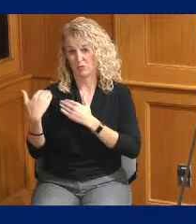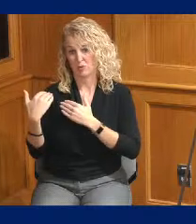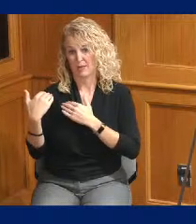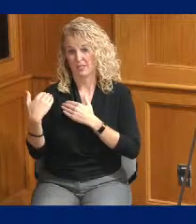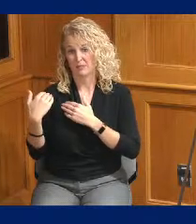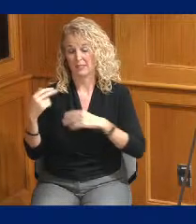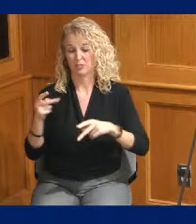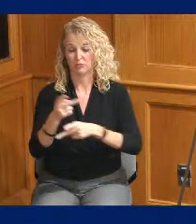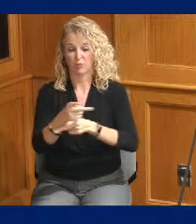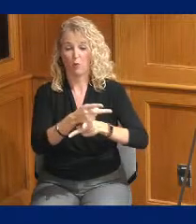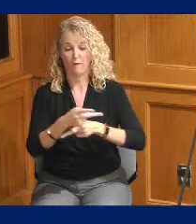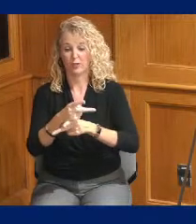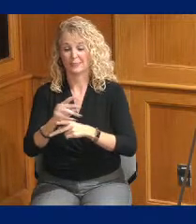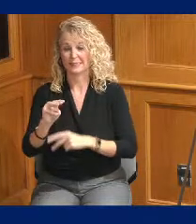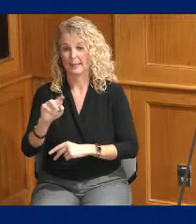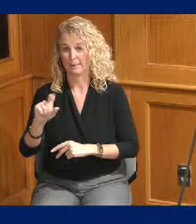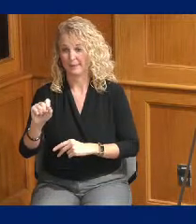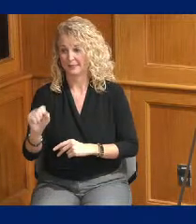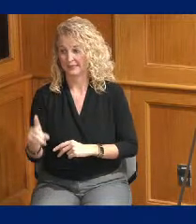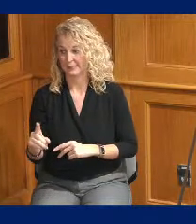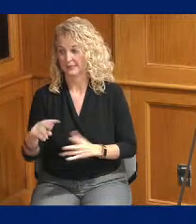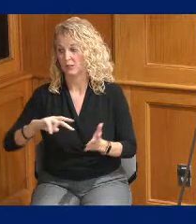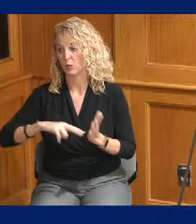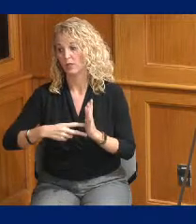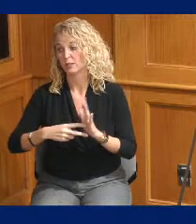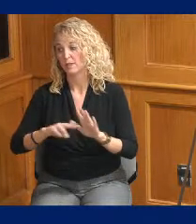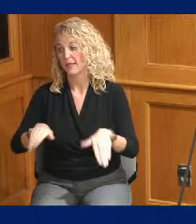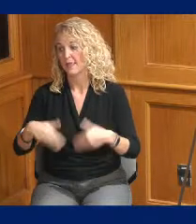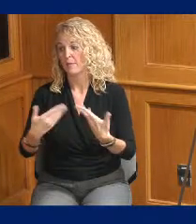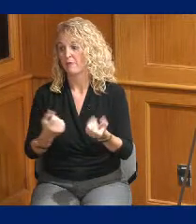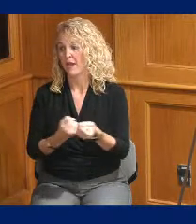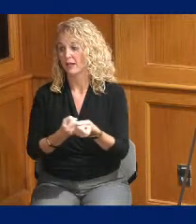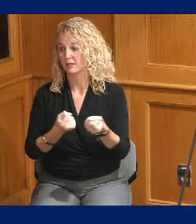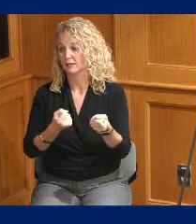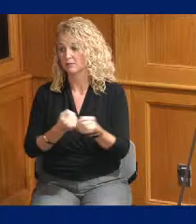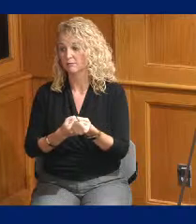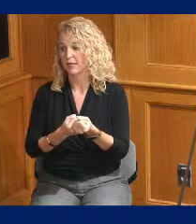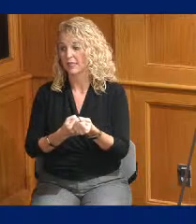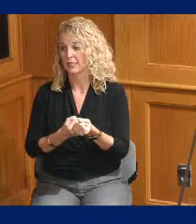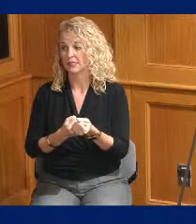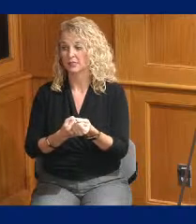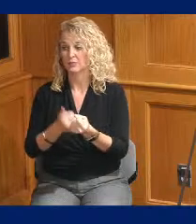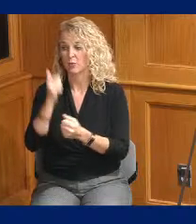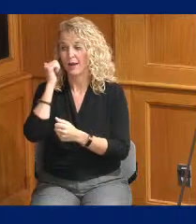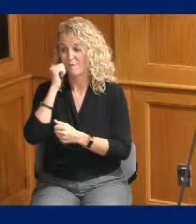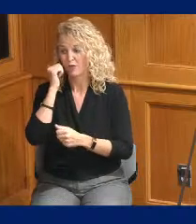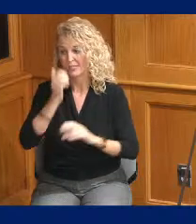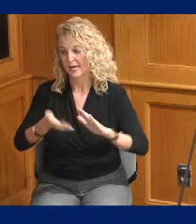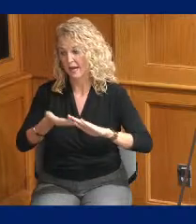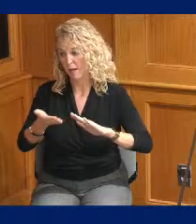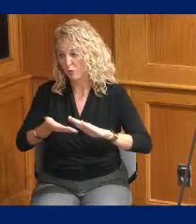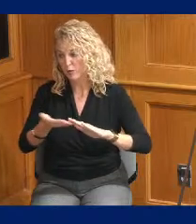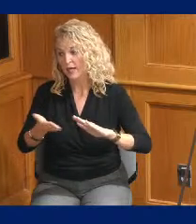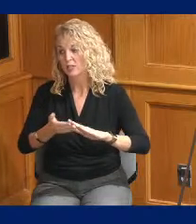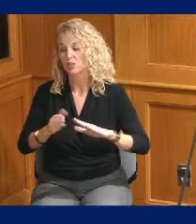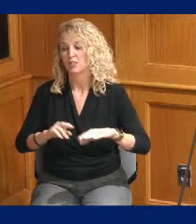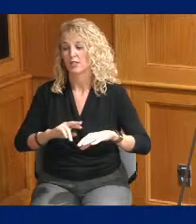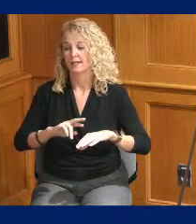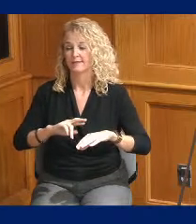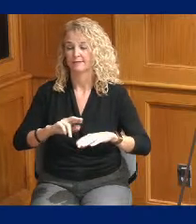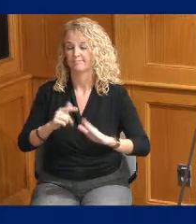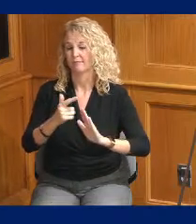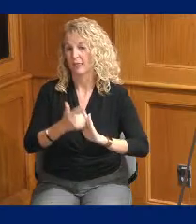MSD's operations, and in doing so, it provides sufficient funds to support the operations as well as the regulatory